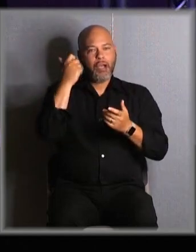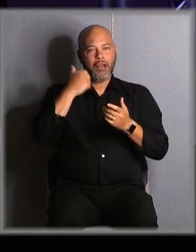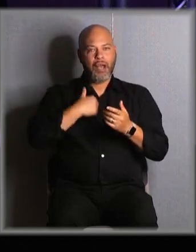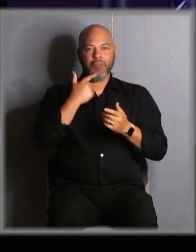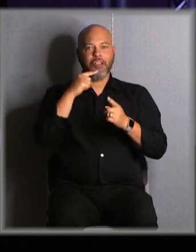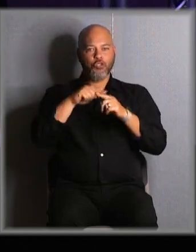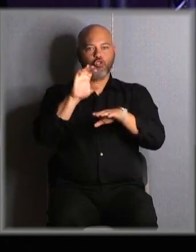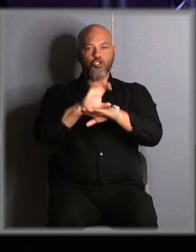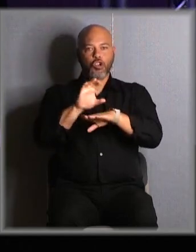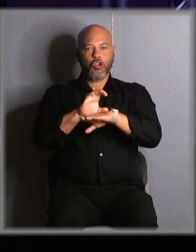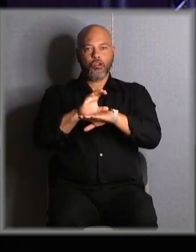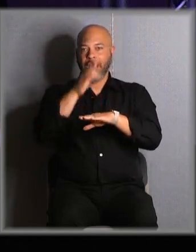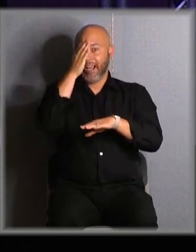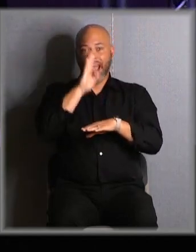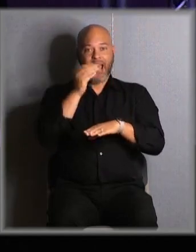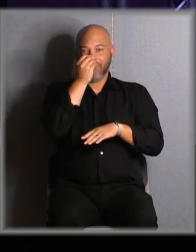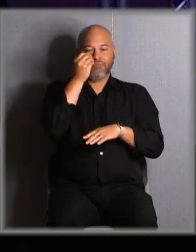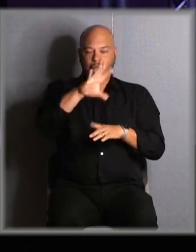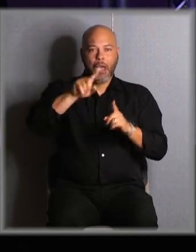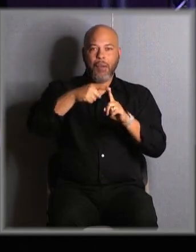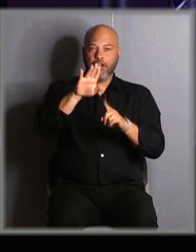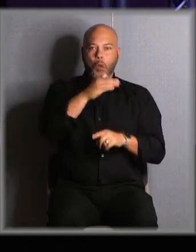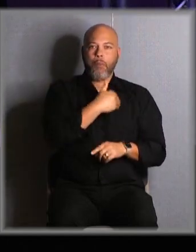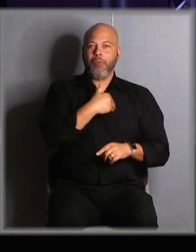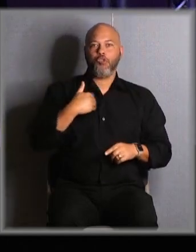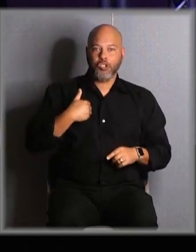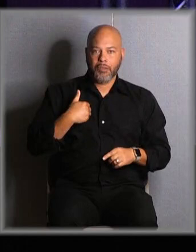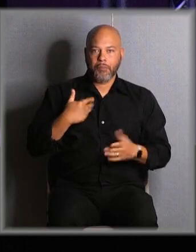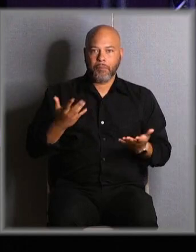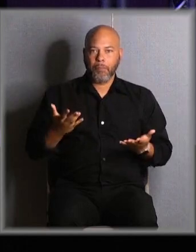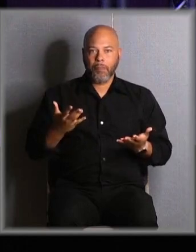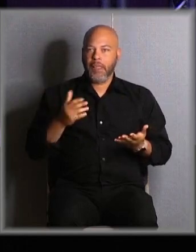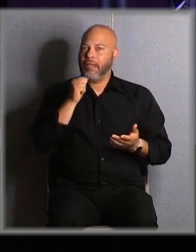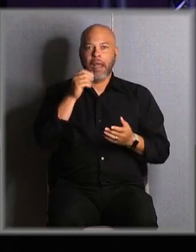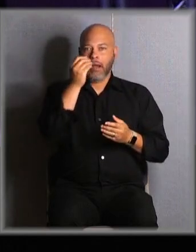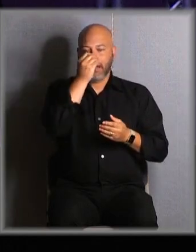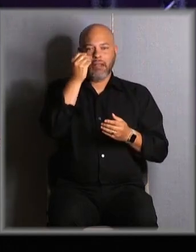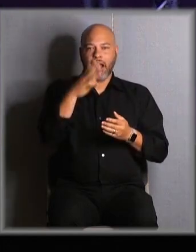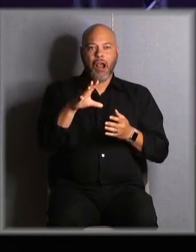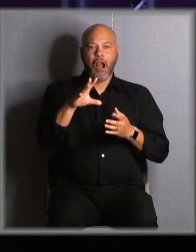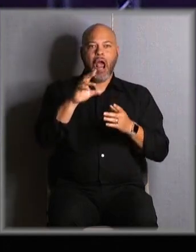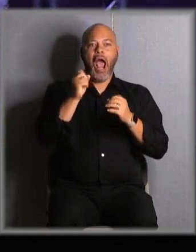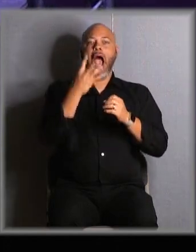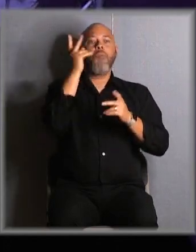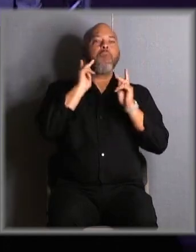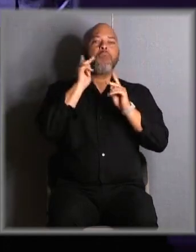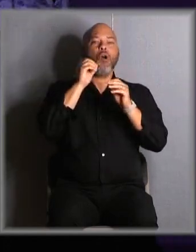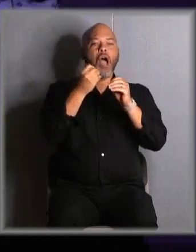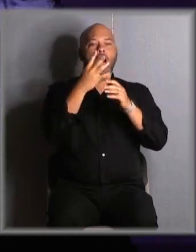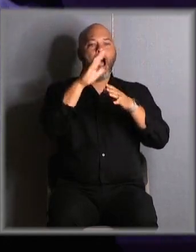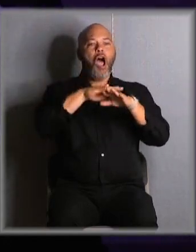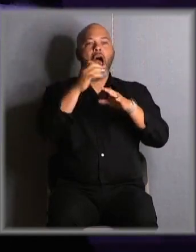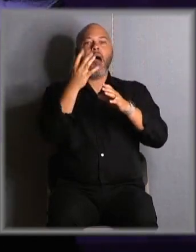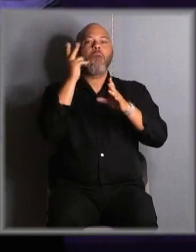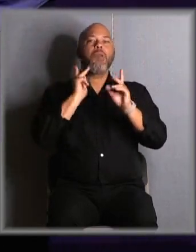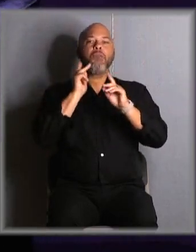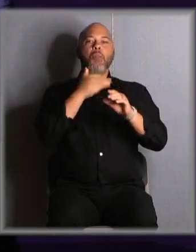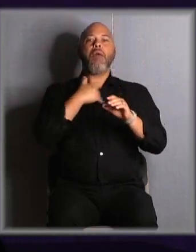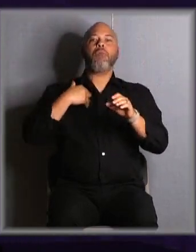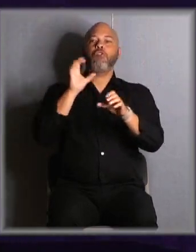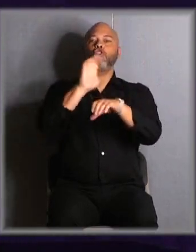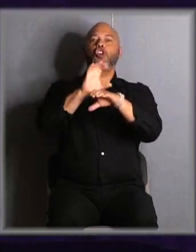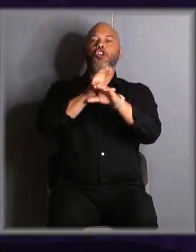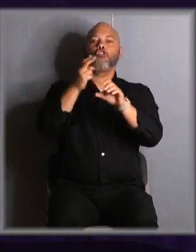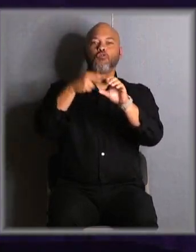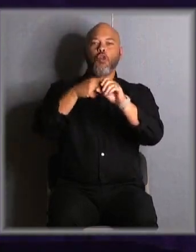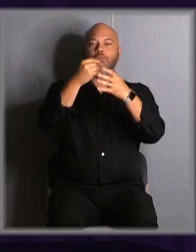church. God don't care about your membership. He don't care how many people you have on your roll and how many people show up and how